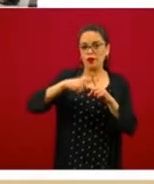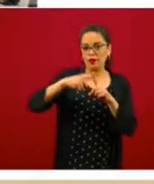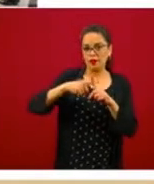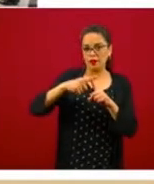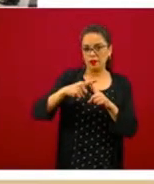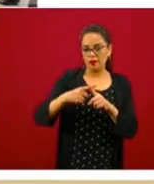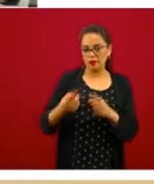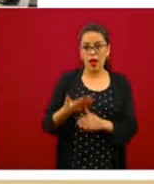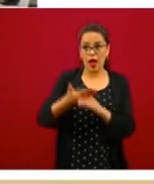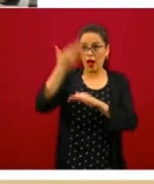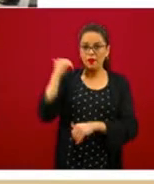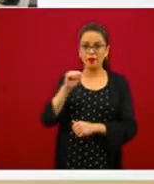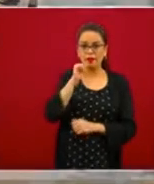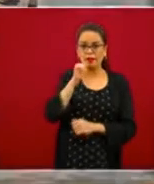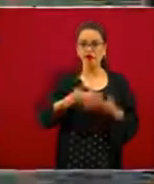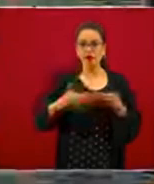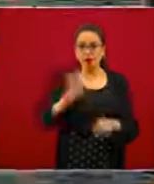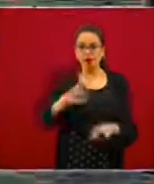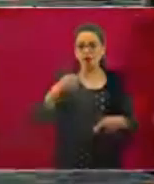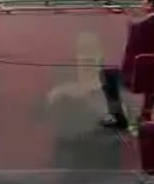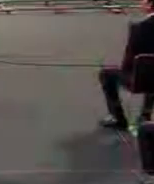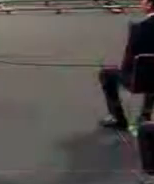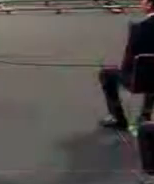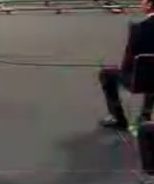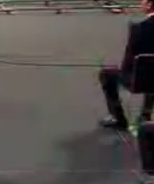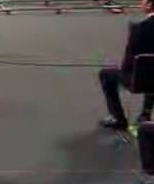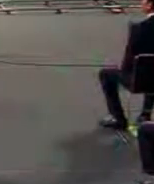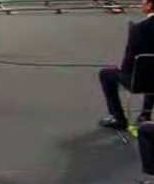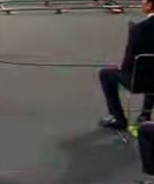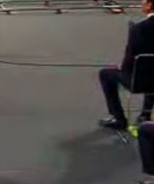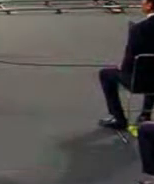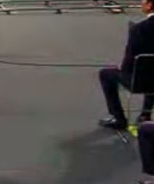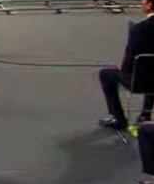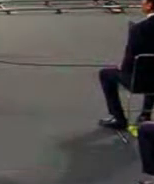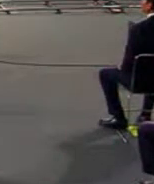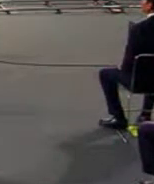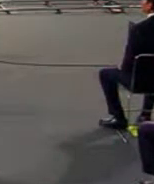now it has to happen because it's part of the way in which a